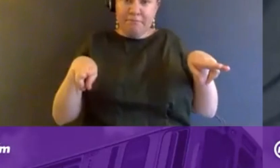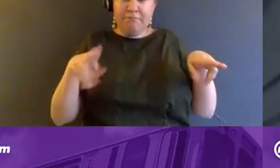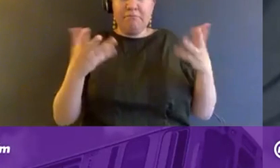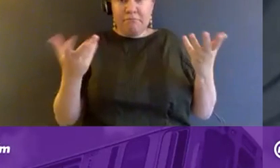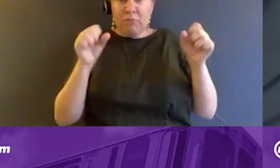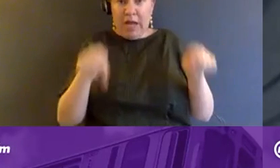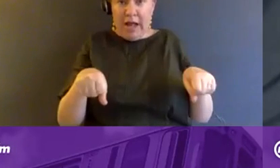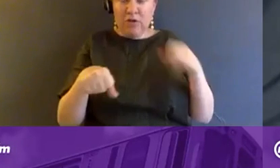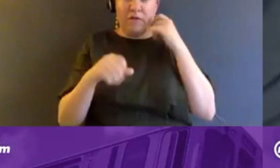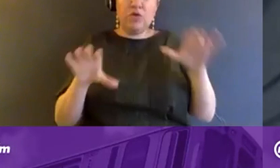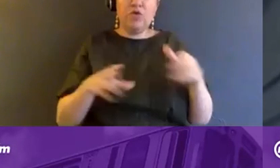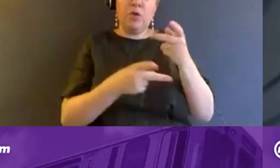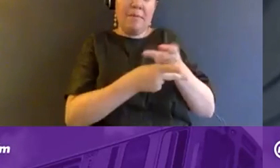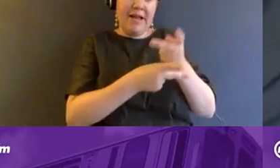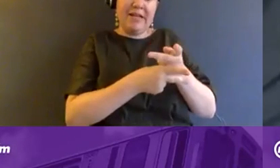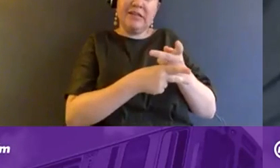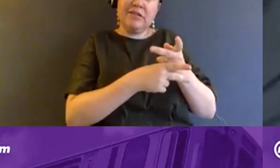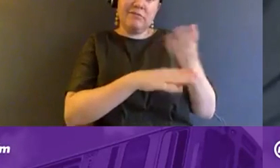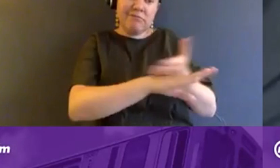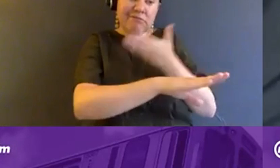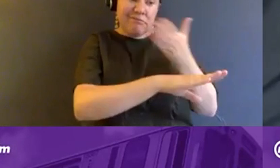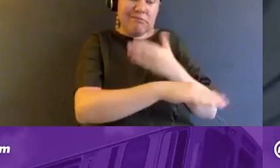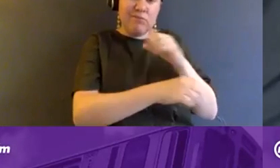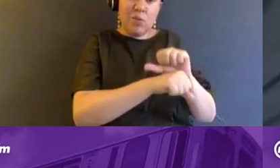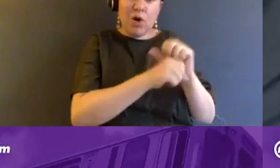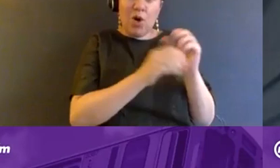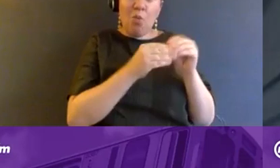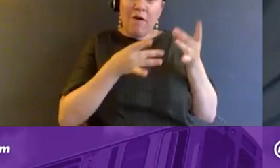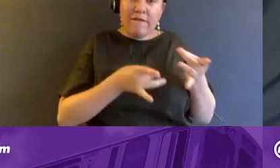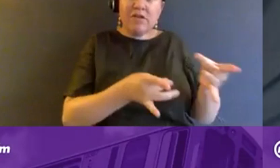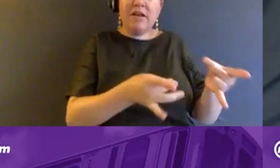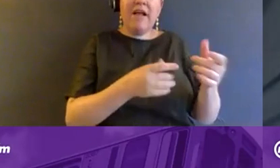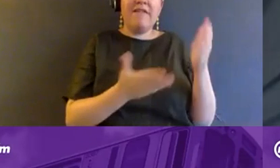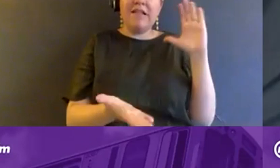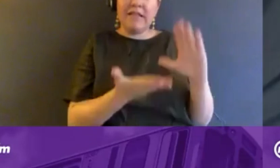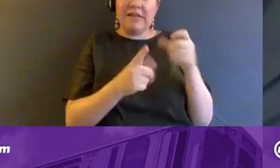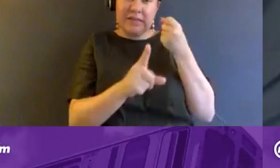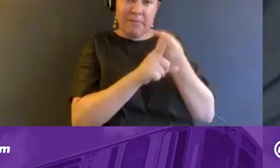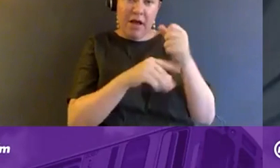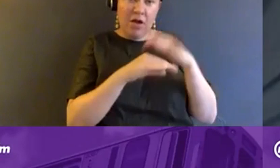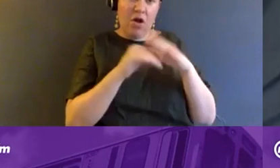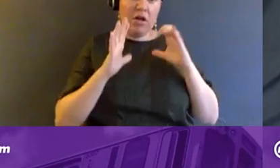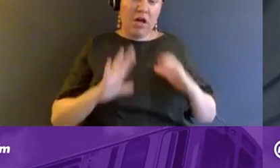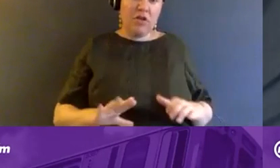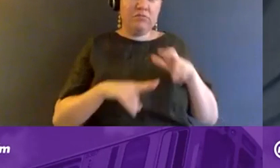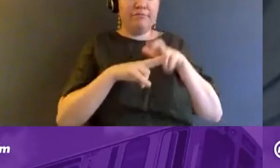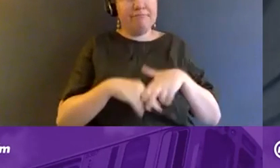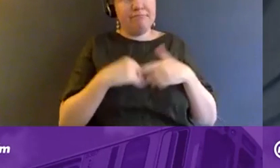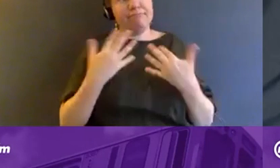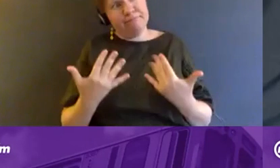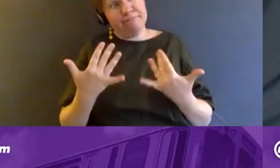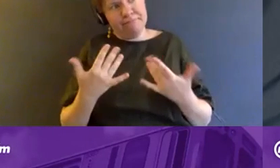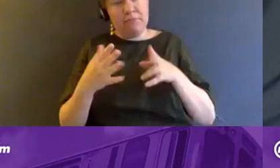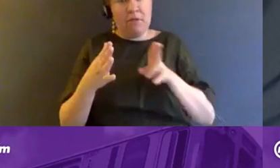allows us to do that maintenance work more efficiently and to have fewer impacts on our customers when we reroute trains to alternative